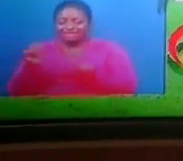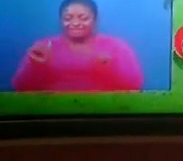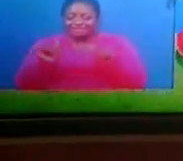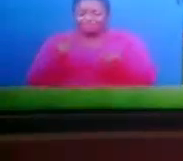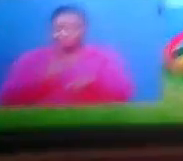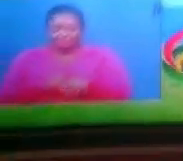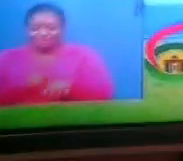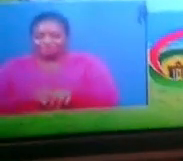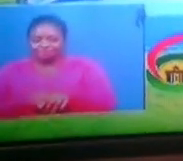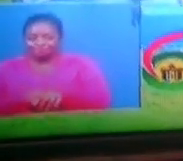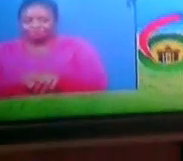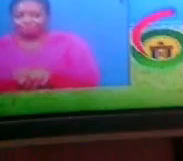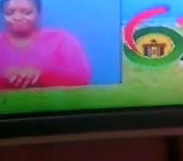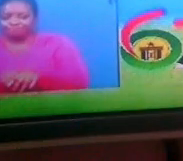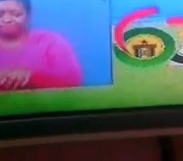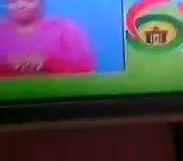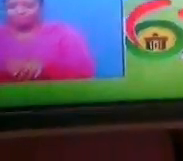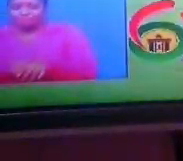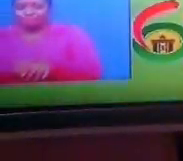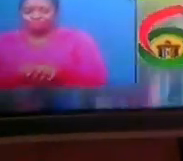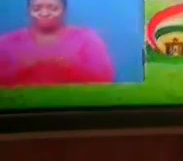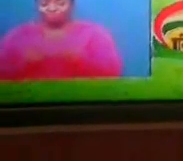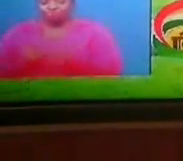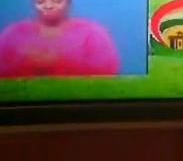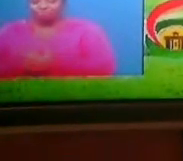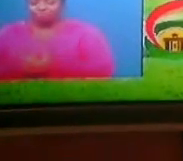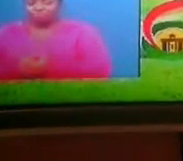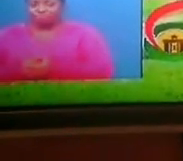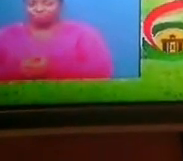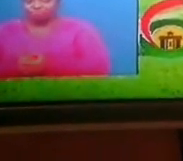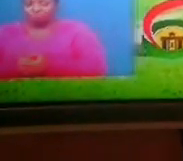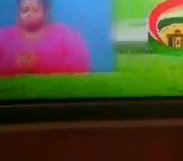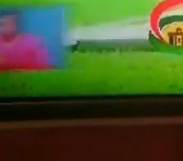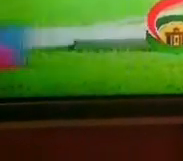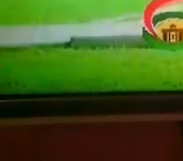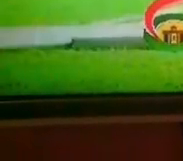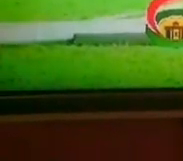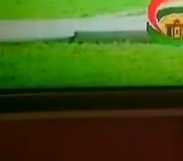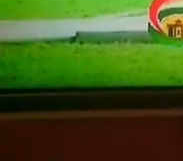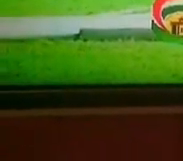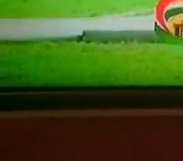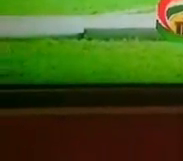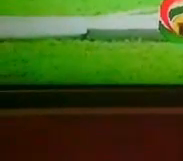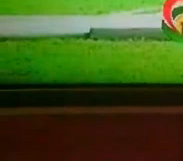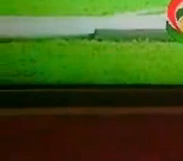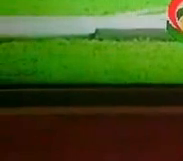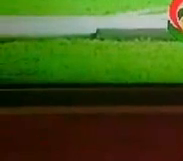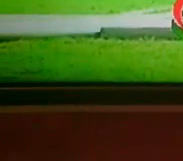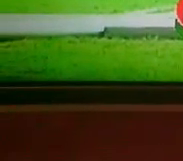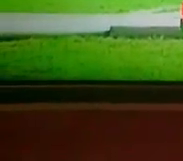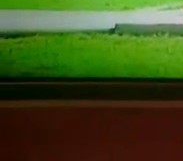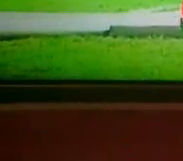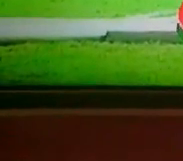The loop, sorry. Oh, one creates a loop, okay. And the other one dives through it. And here again, with the least mistake, There could